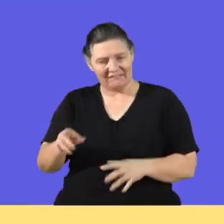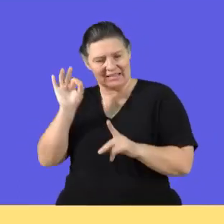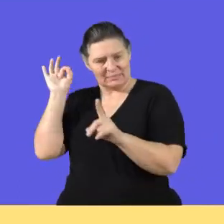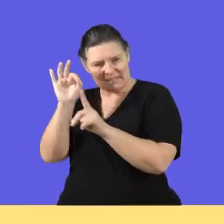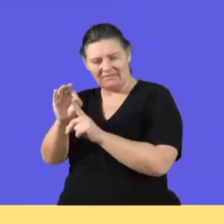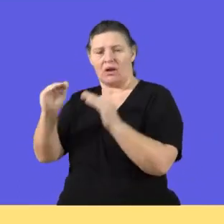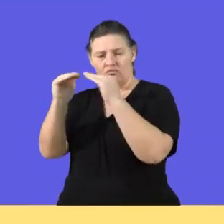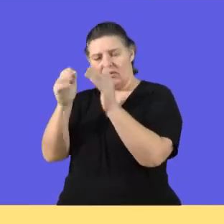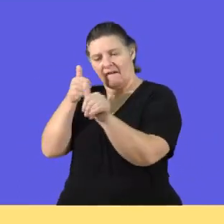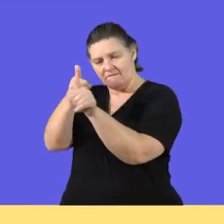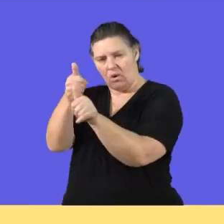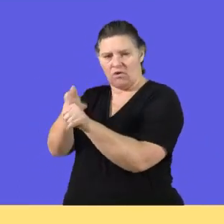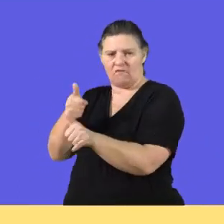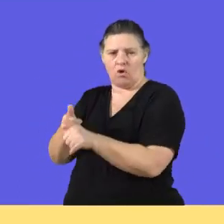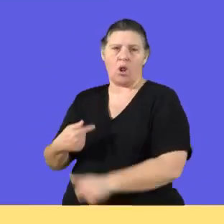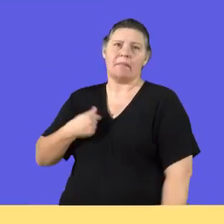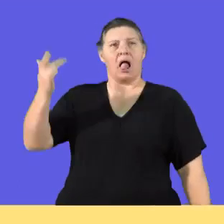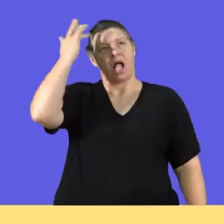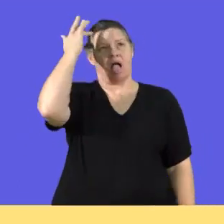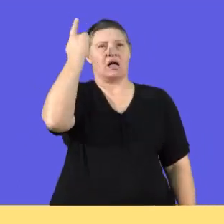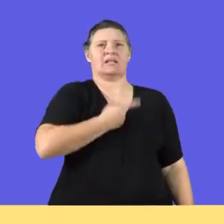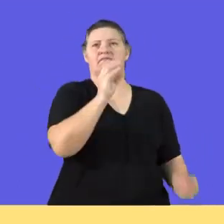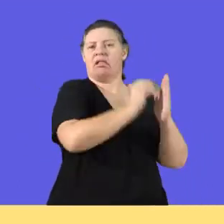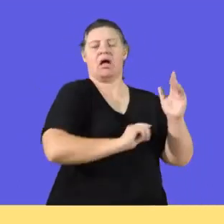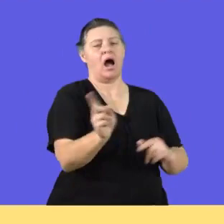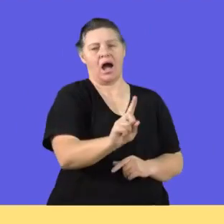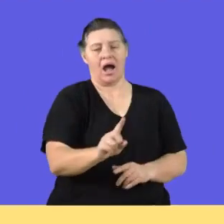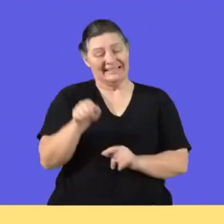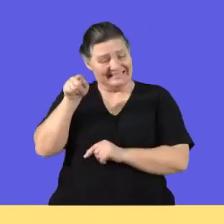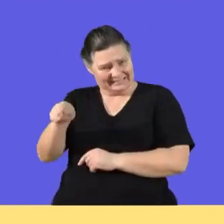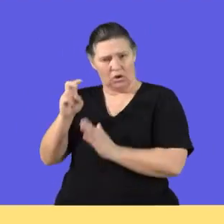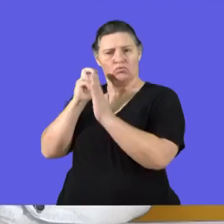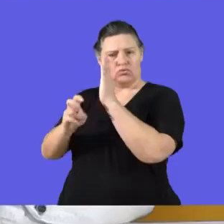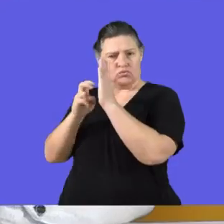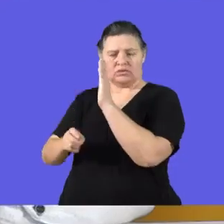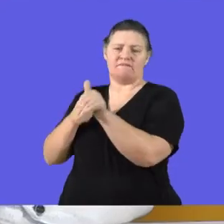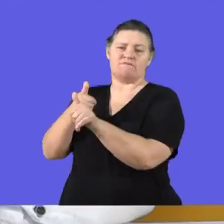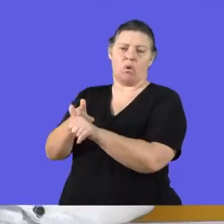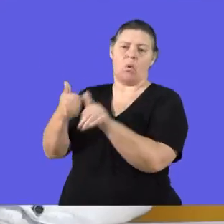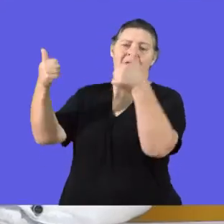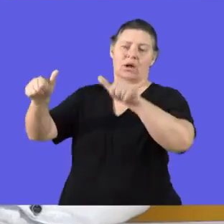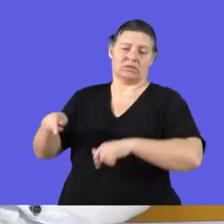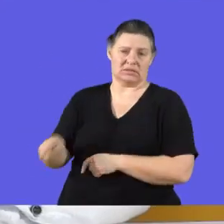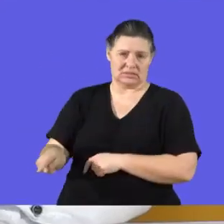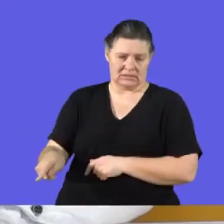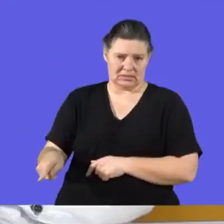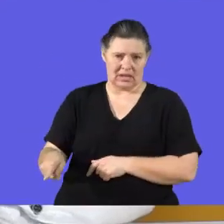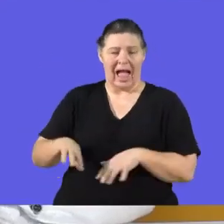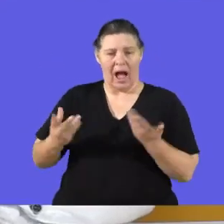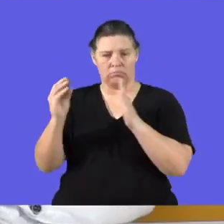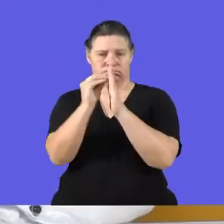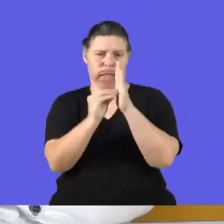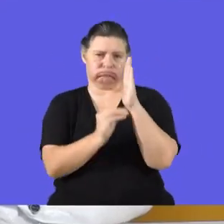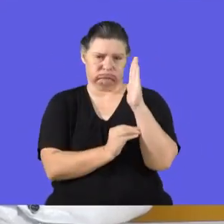but there are standards as well as rules that must be followed by accountants in